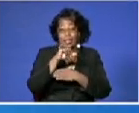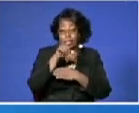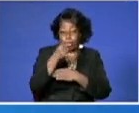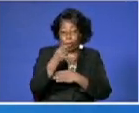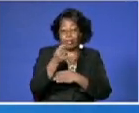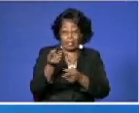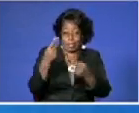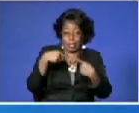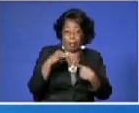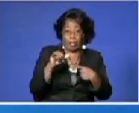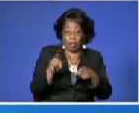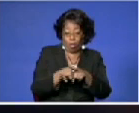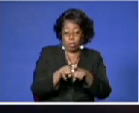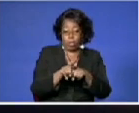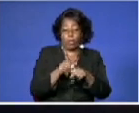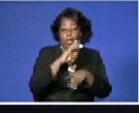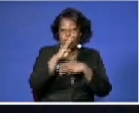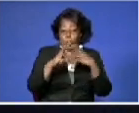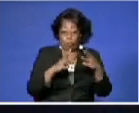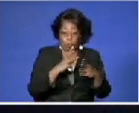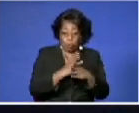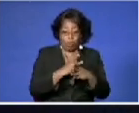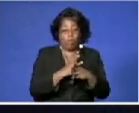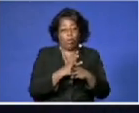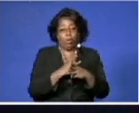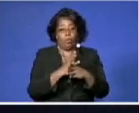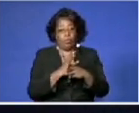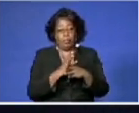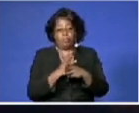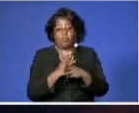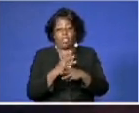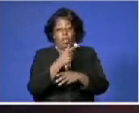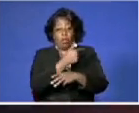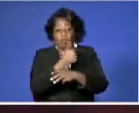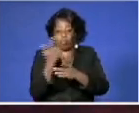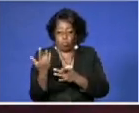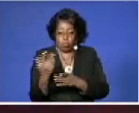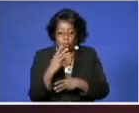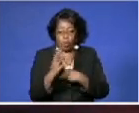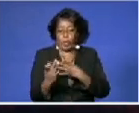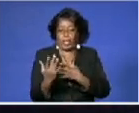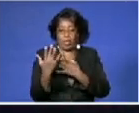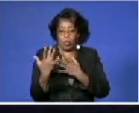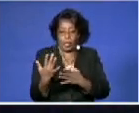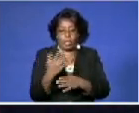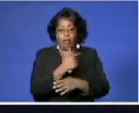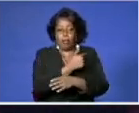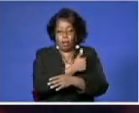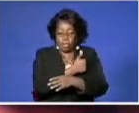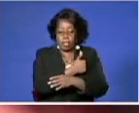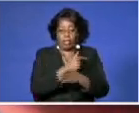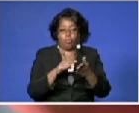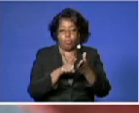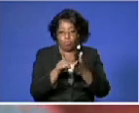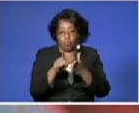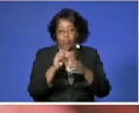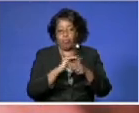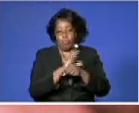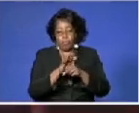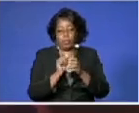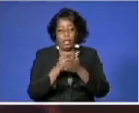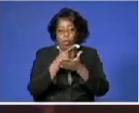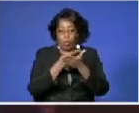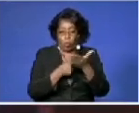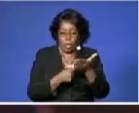on the way. The world over, vaccines have been awaited and now touted as the answer to curbing COVID infection. But just